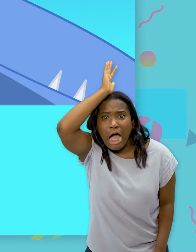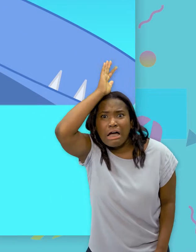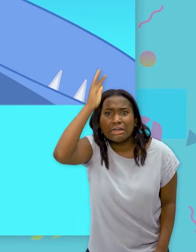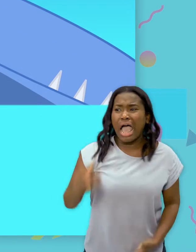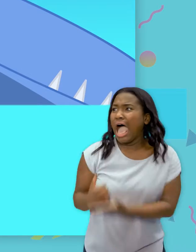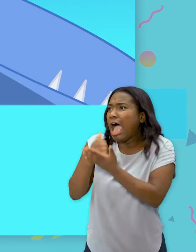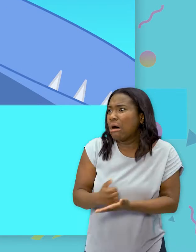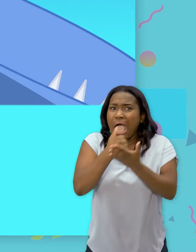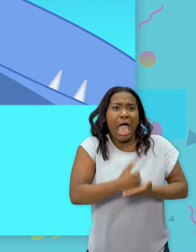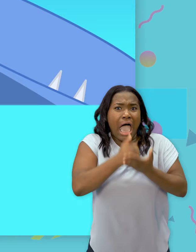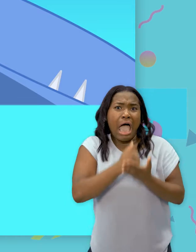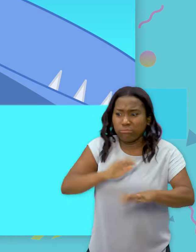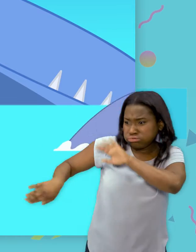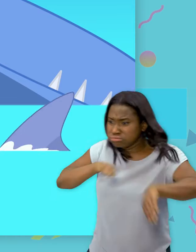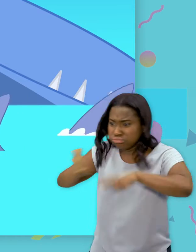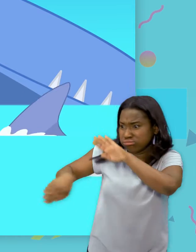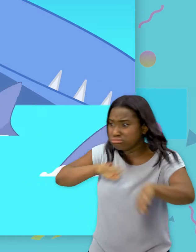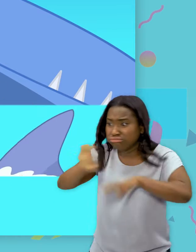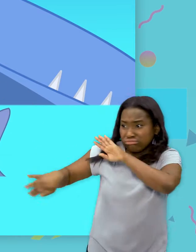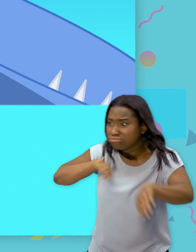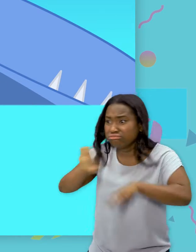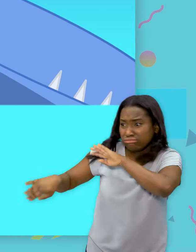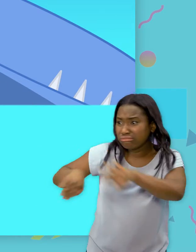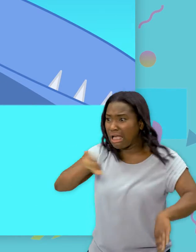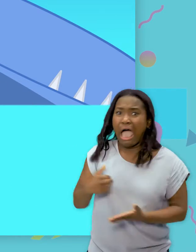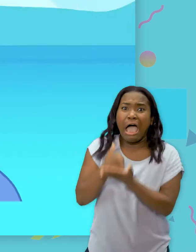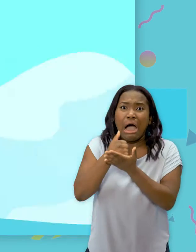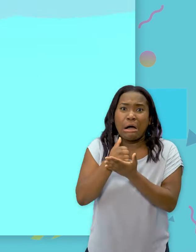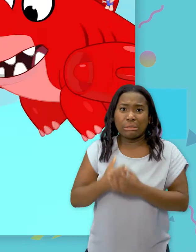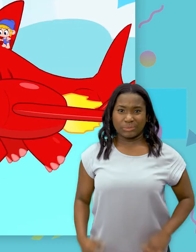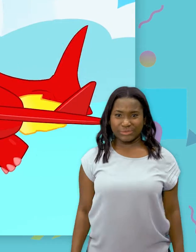sharks. Help! Help!